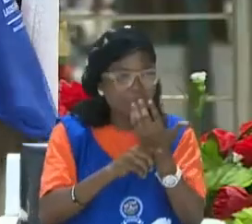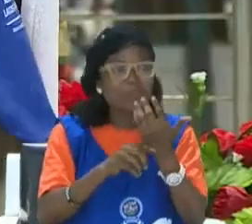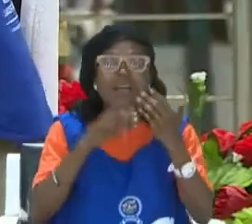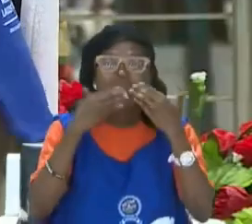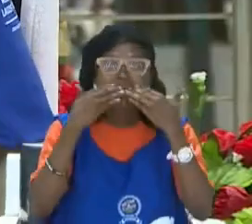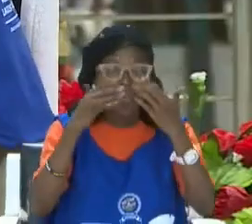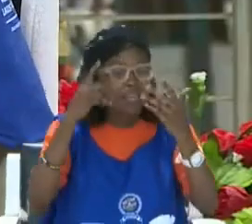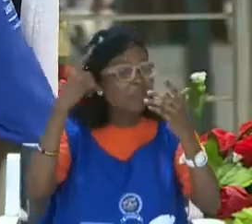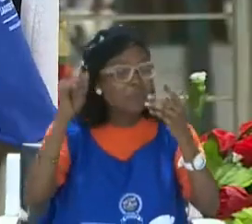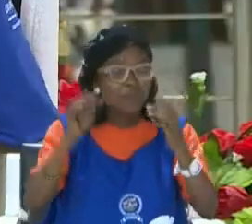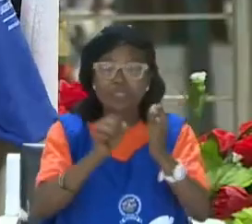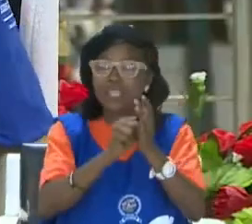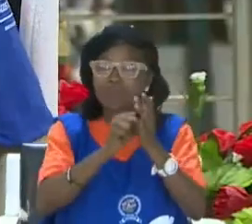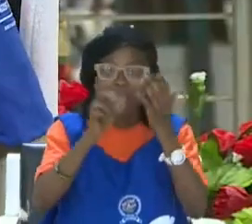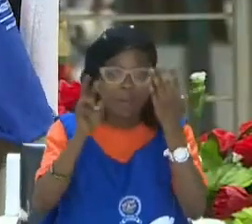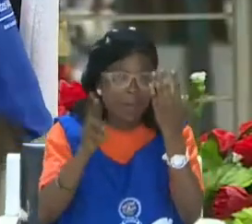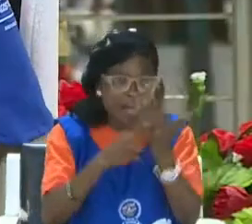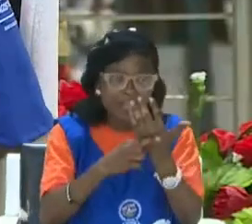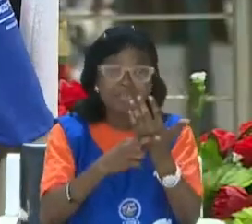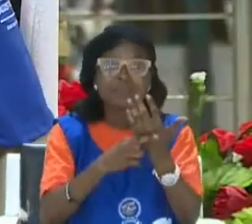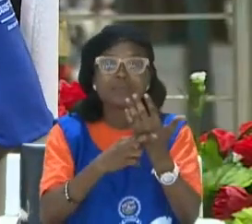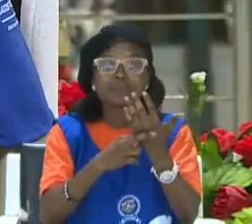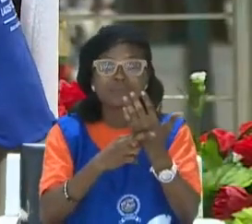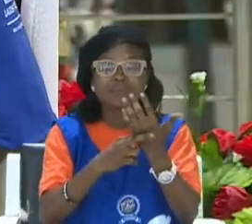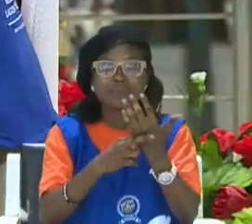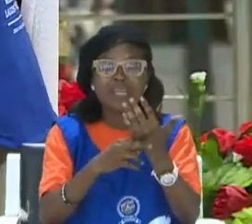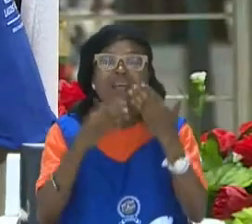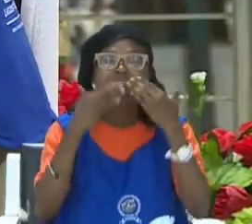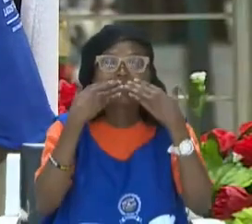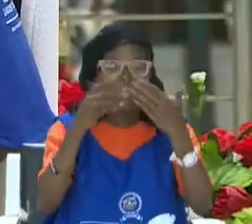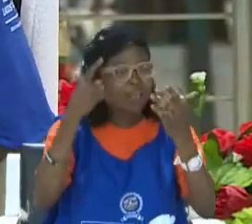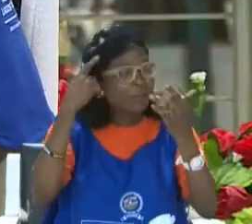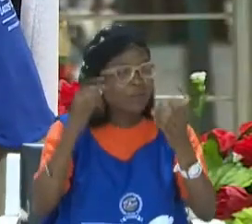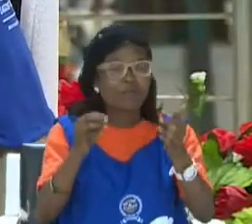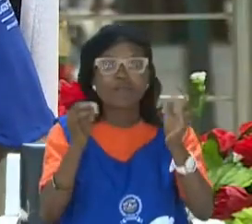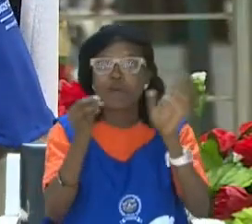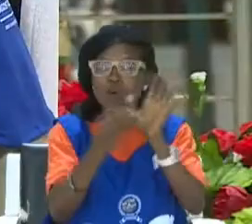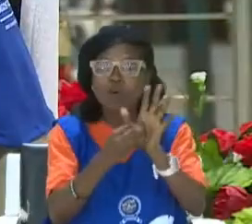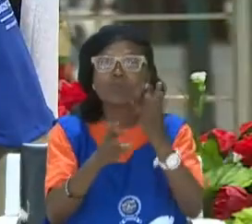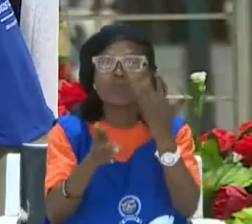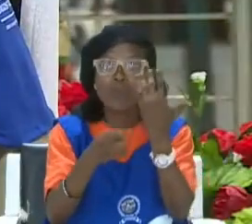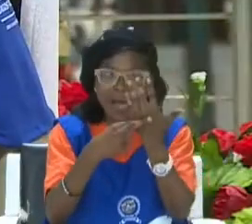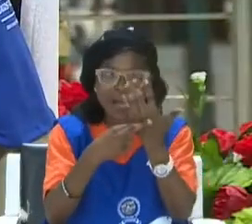Thank you for September. Thank you for October.